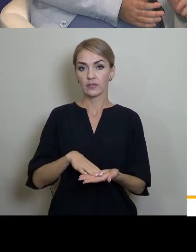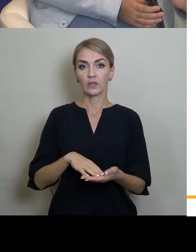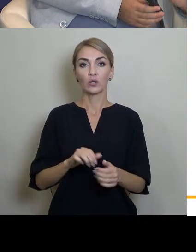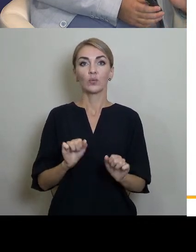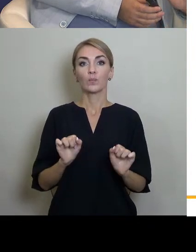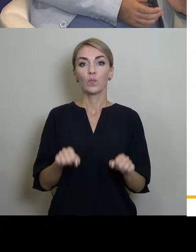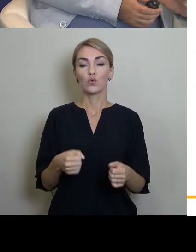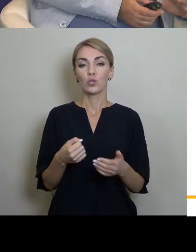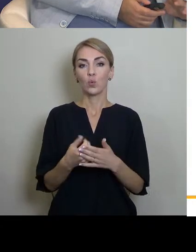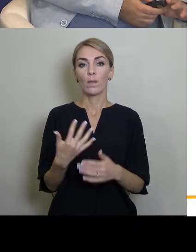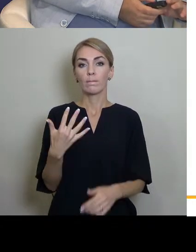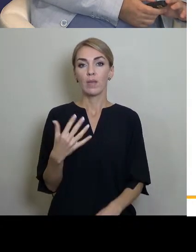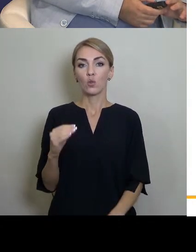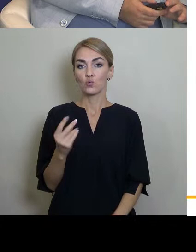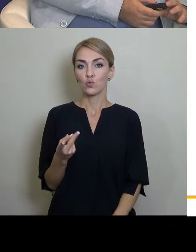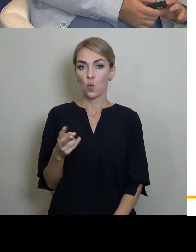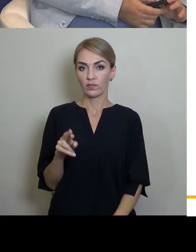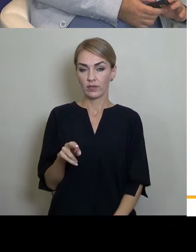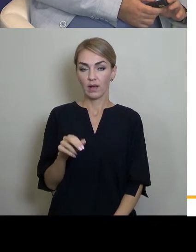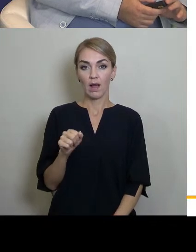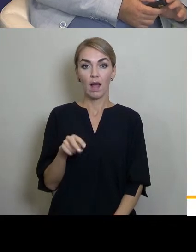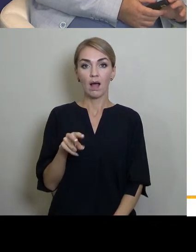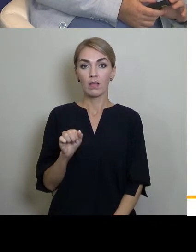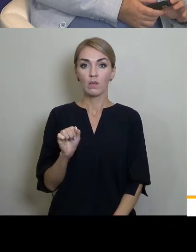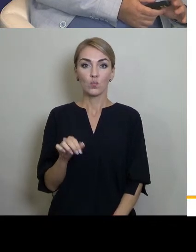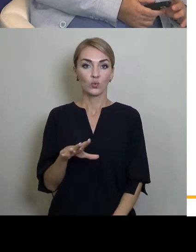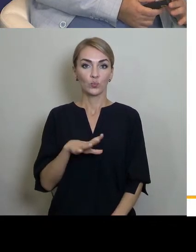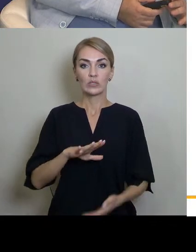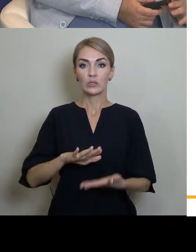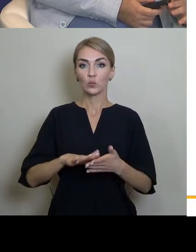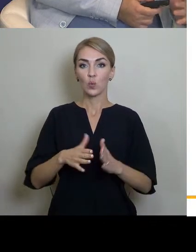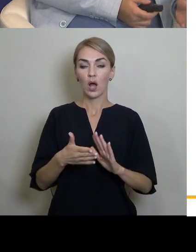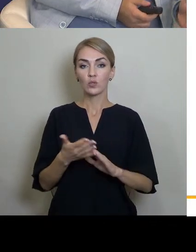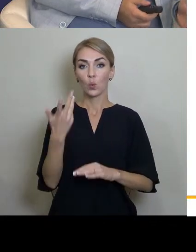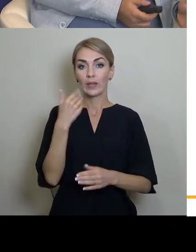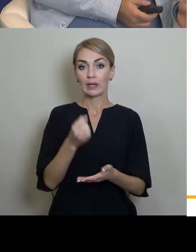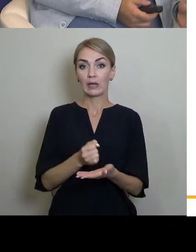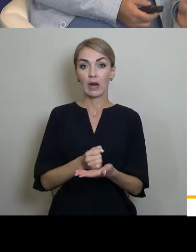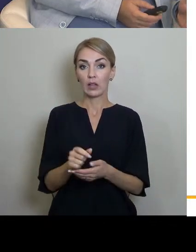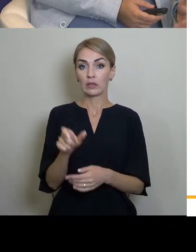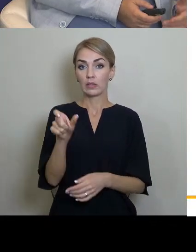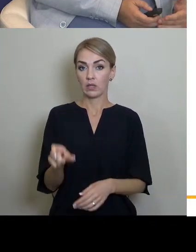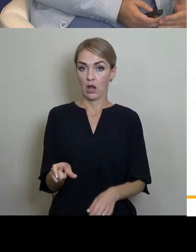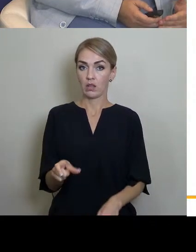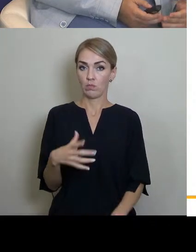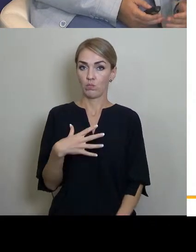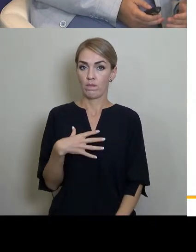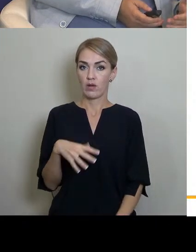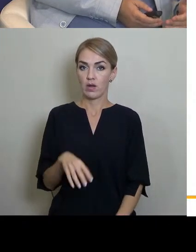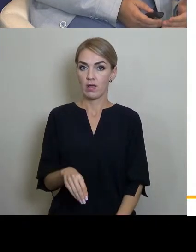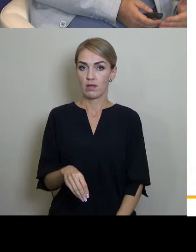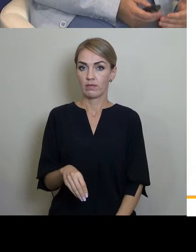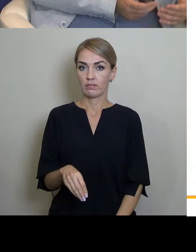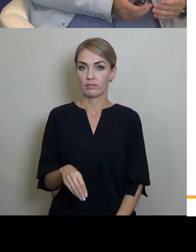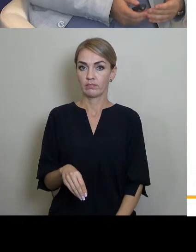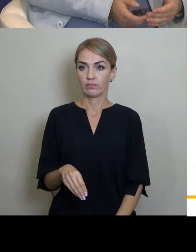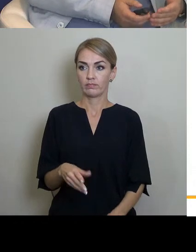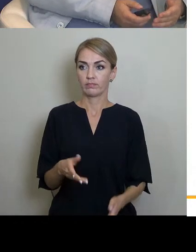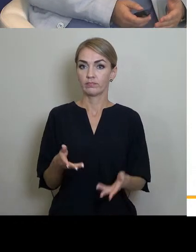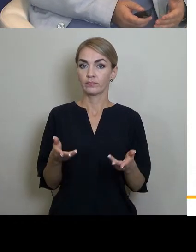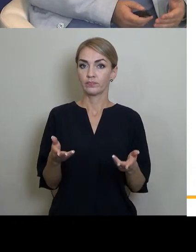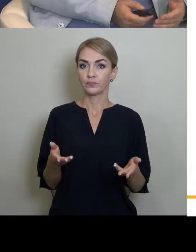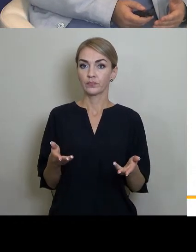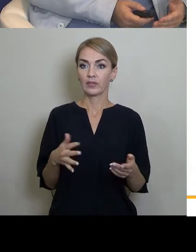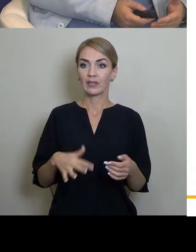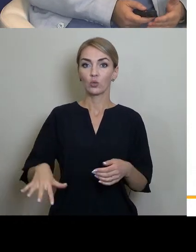And to remove from registration, it is possible prior to 5th of October, but it might happen